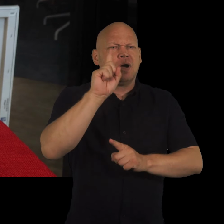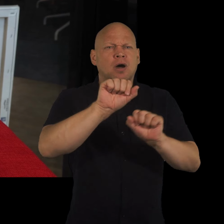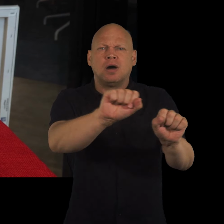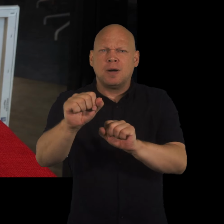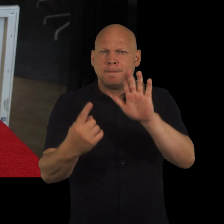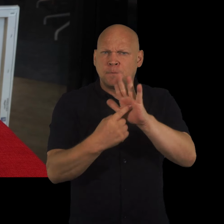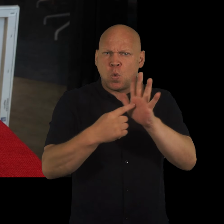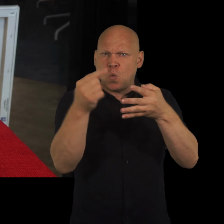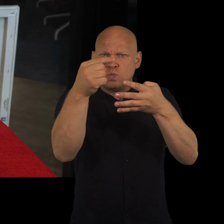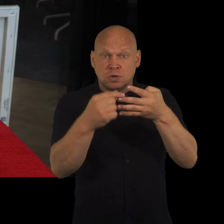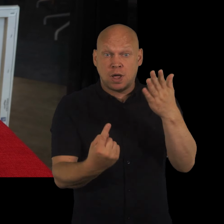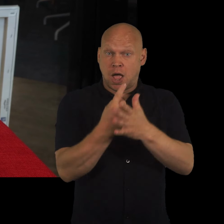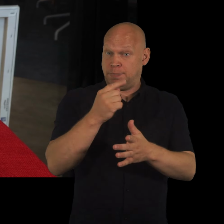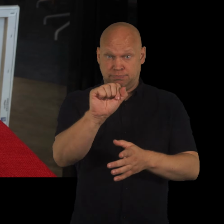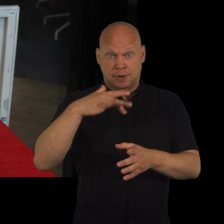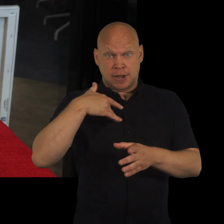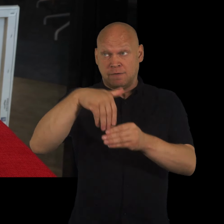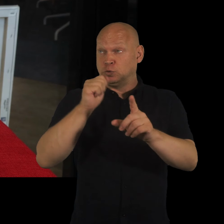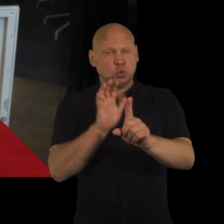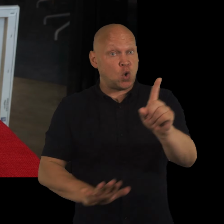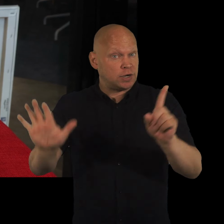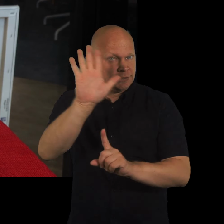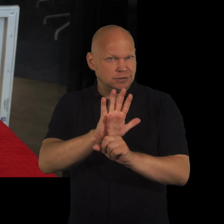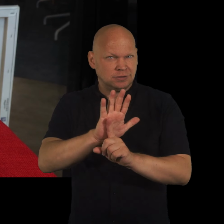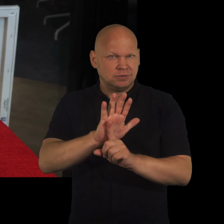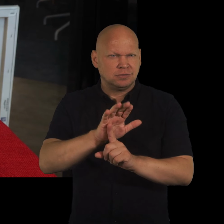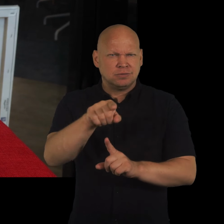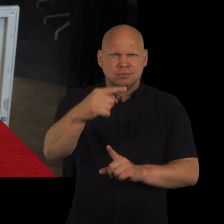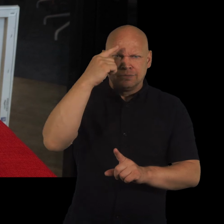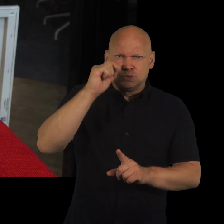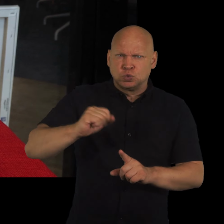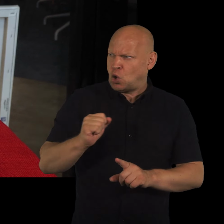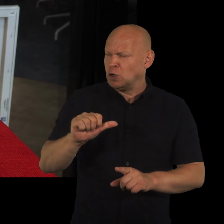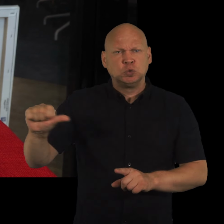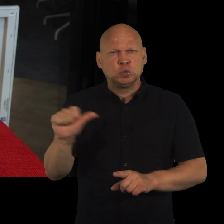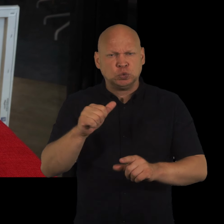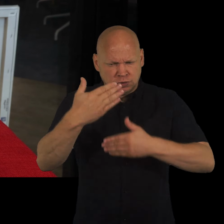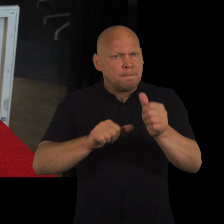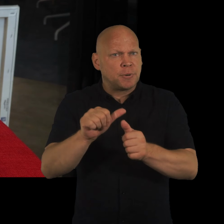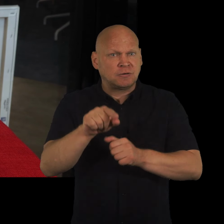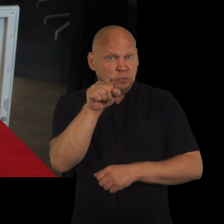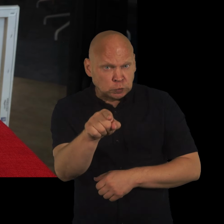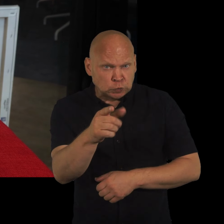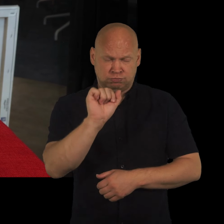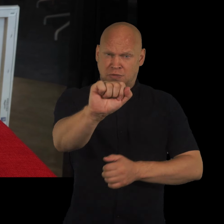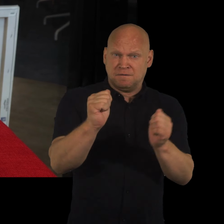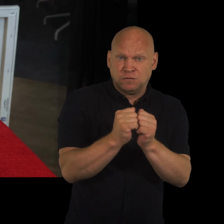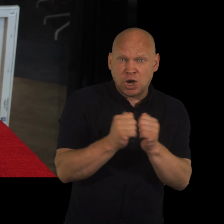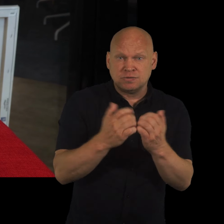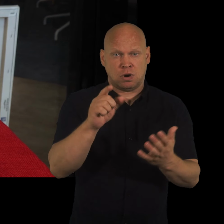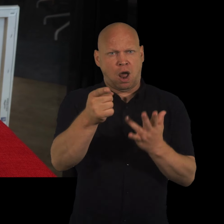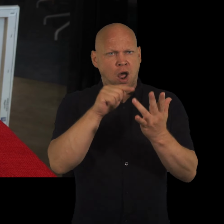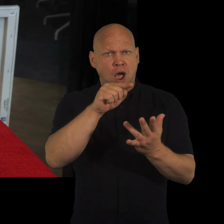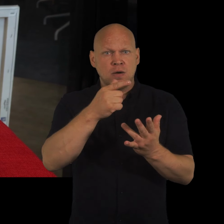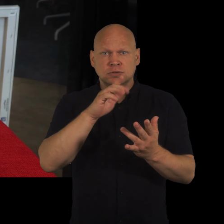good, important things that are happening in your lives in Scotland. And where do you think Scotland should be doing better for you, for your friends or for